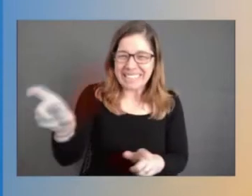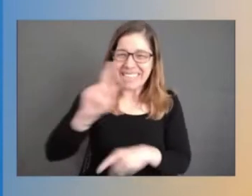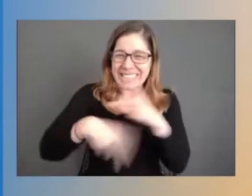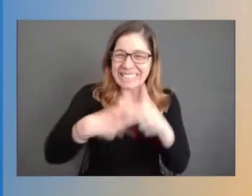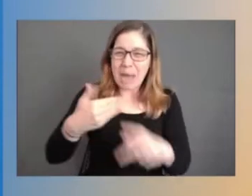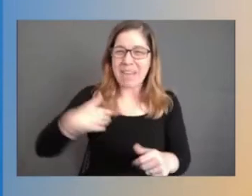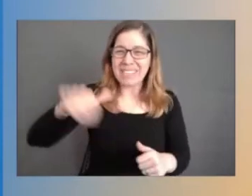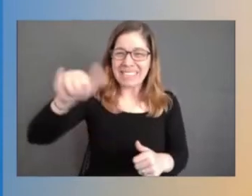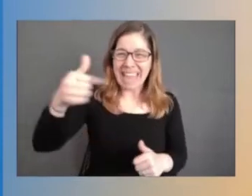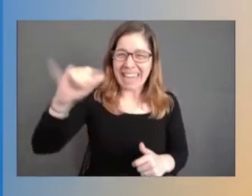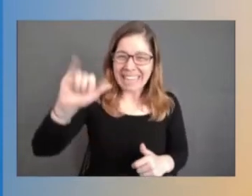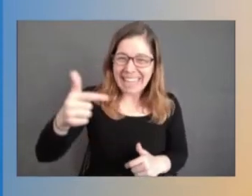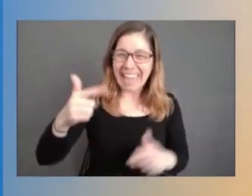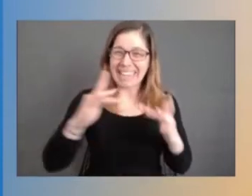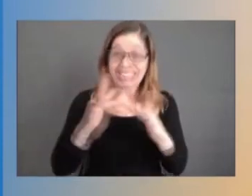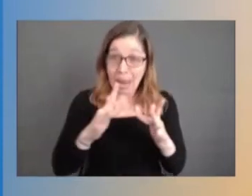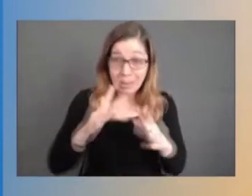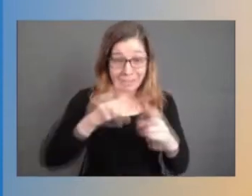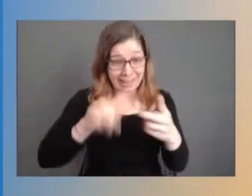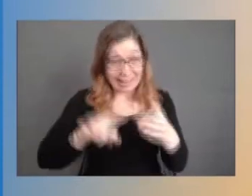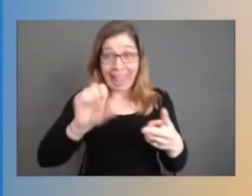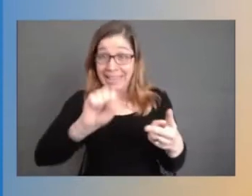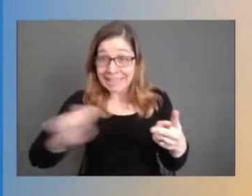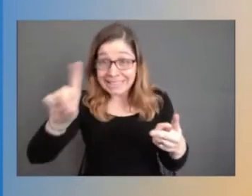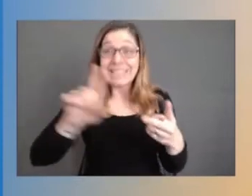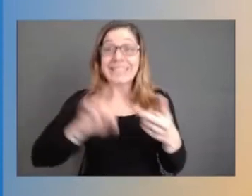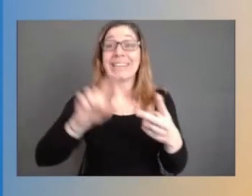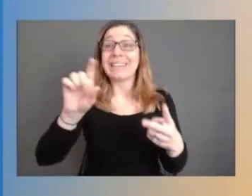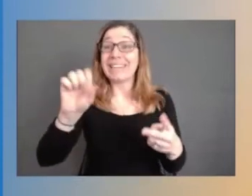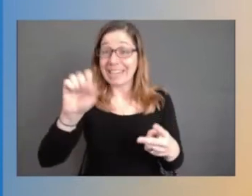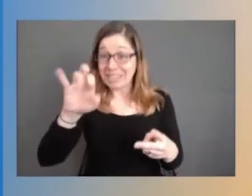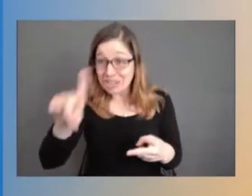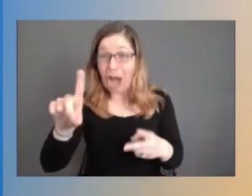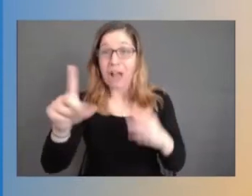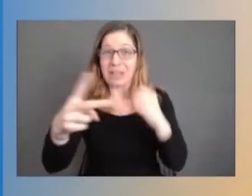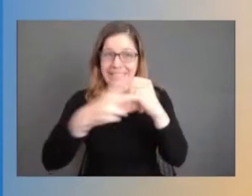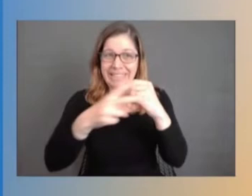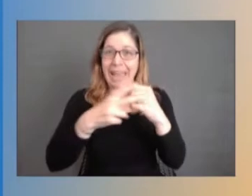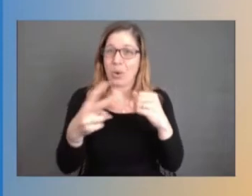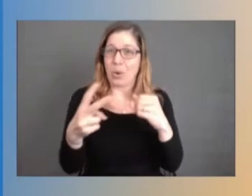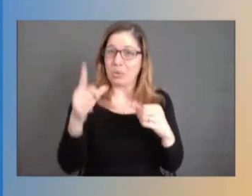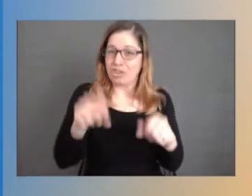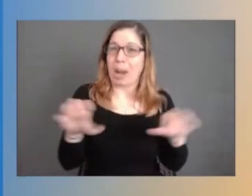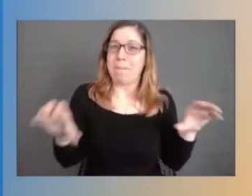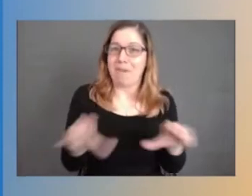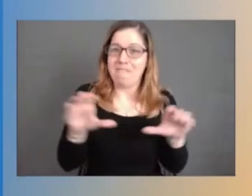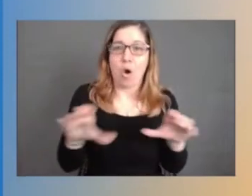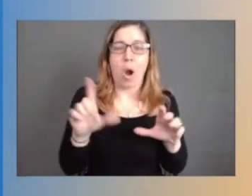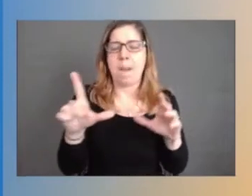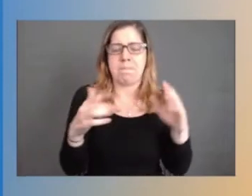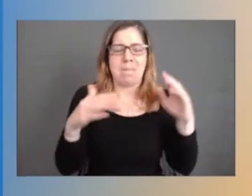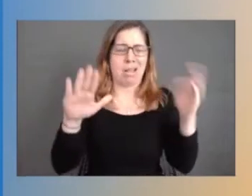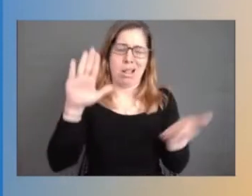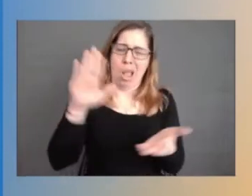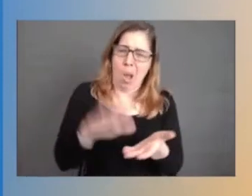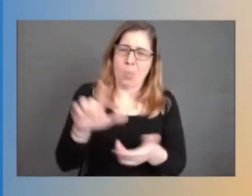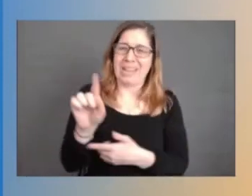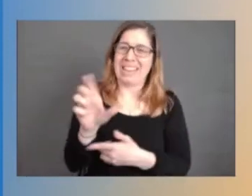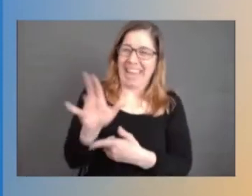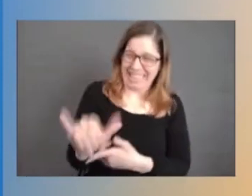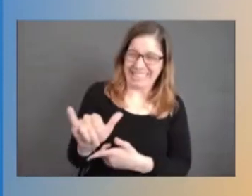We started to see the rise of SSDs and solid state storage that could perform, you know, at much lower latencies and much higher